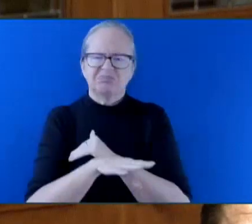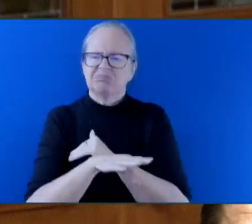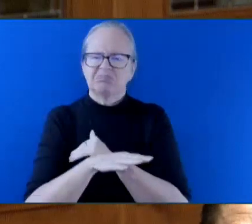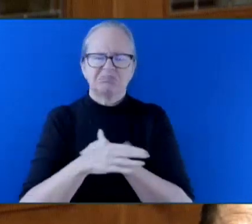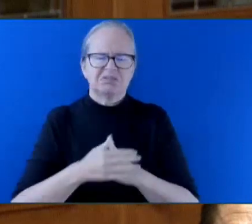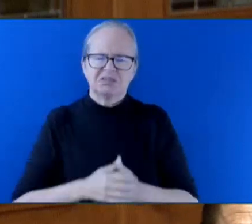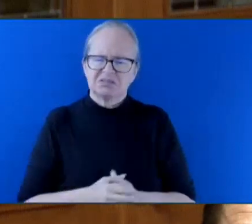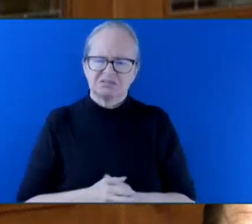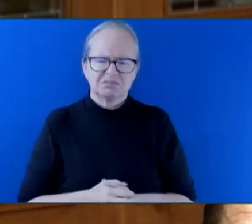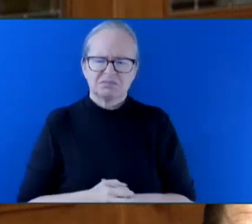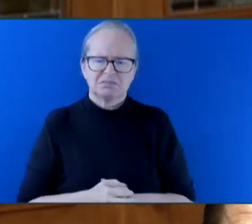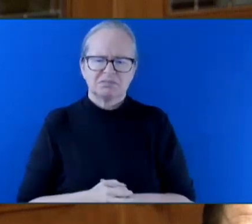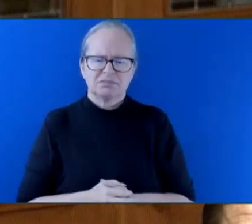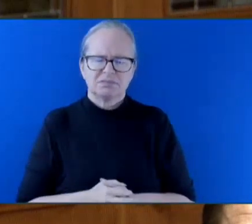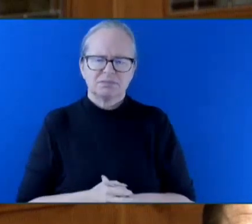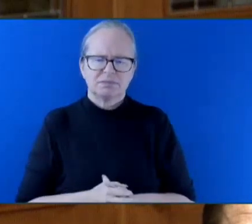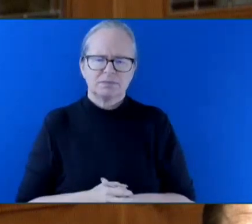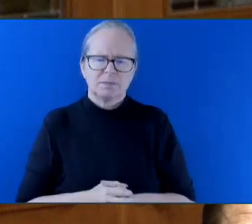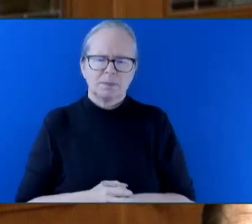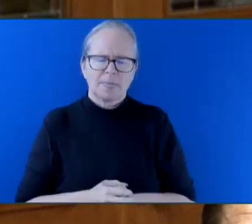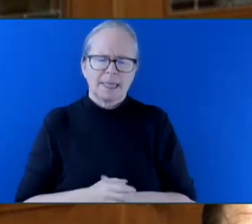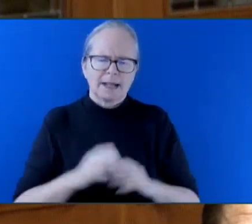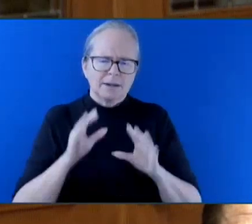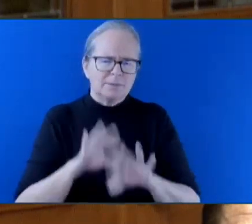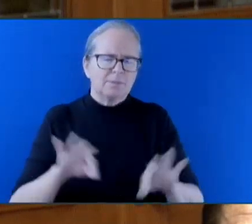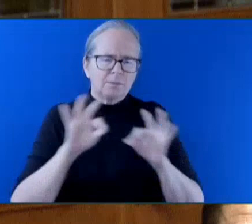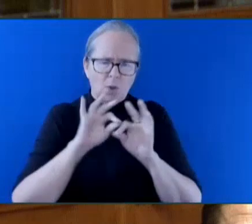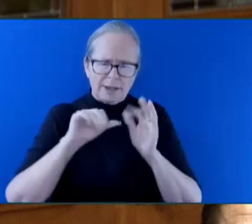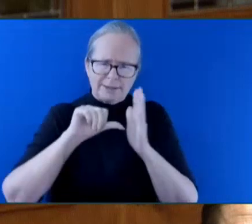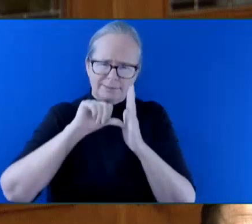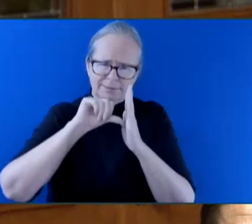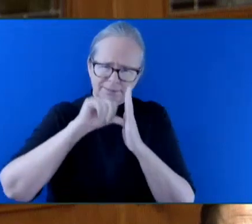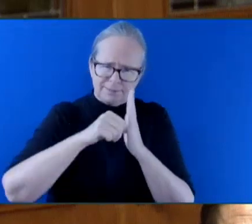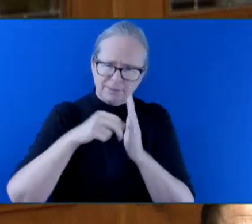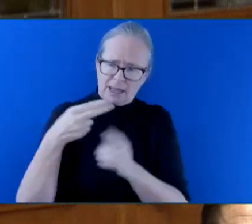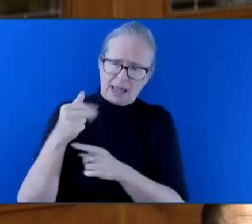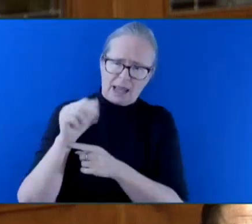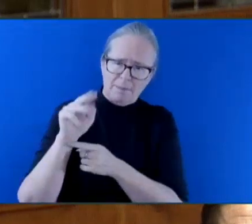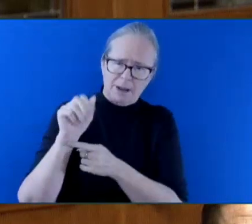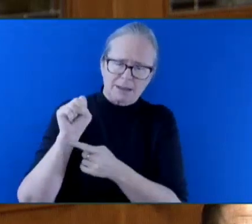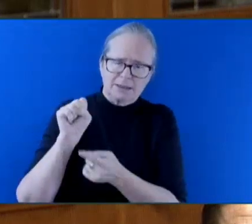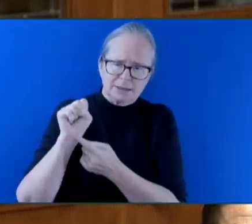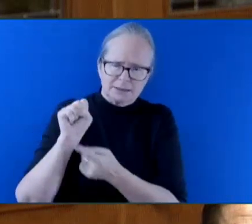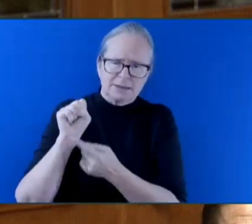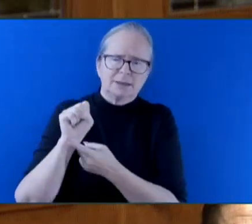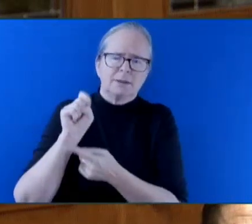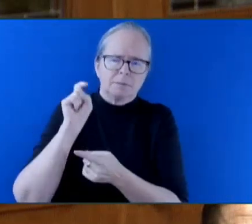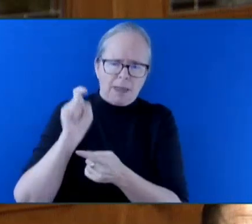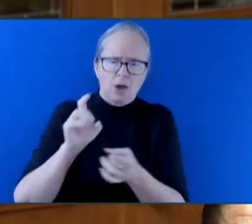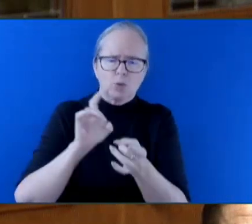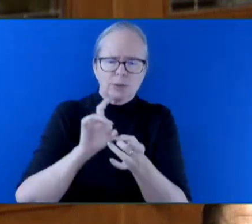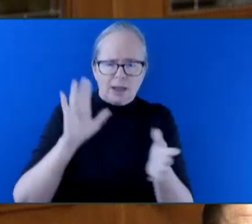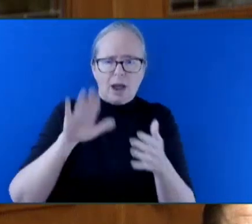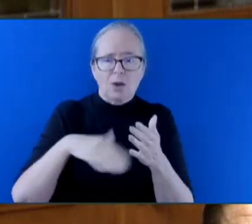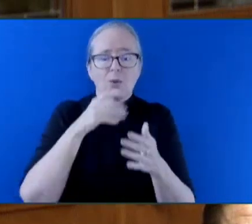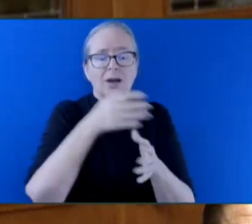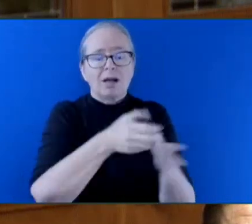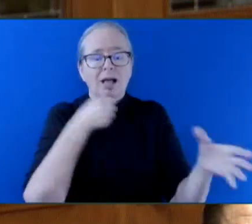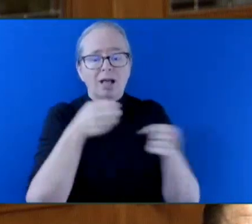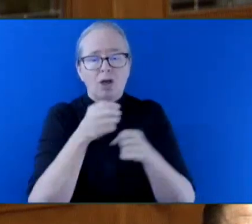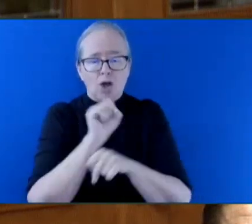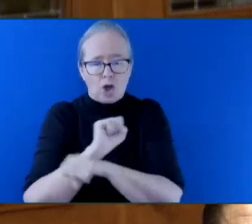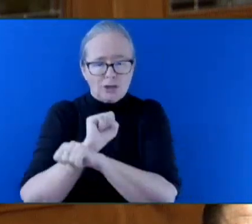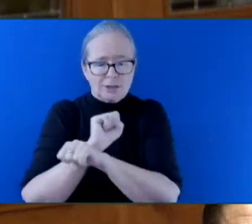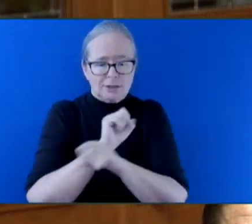immediately. I express my deepest condolences to those affected by the attack, those who have lost family and